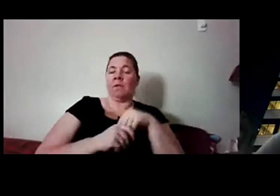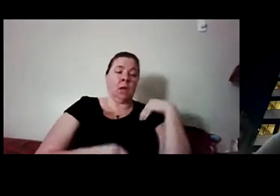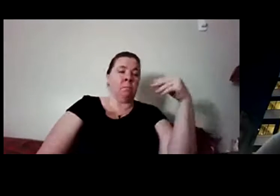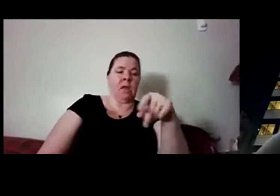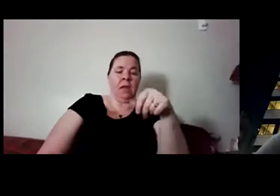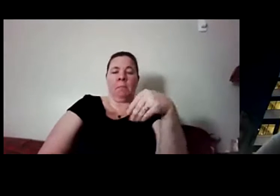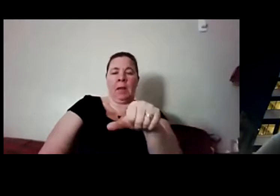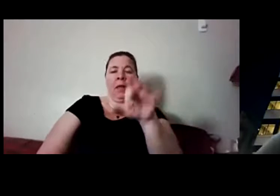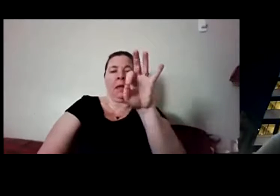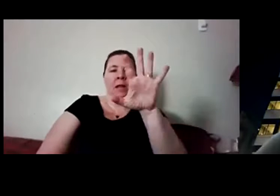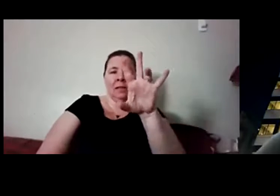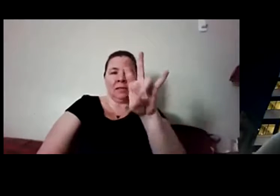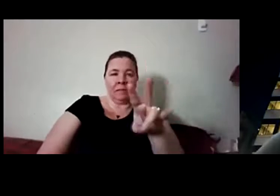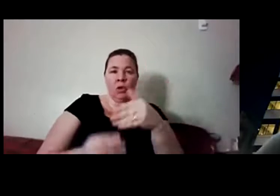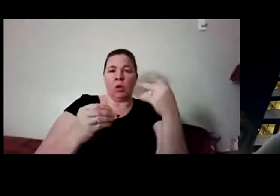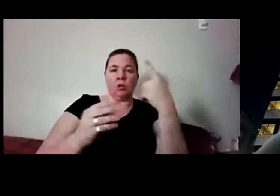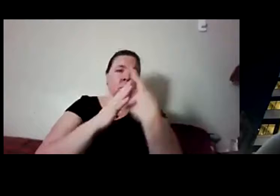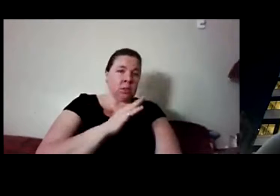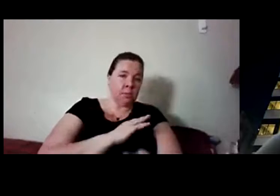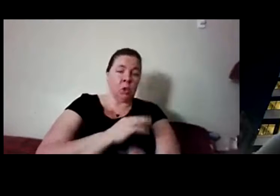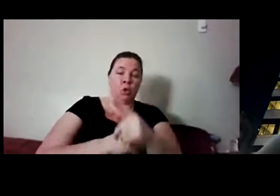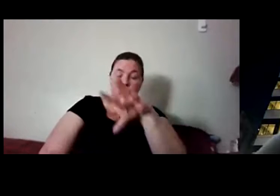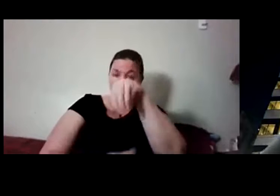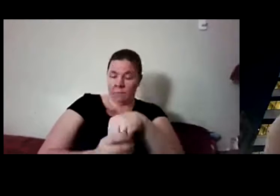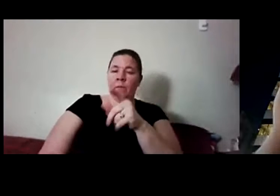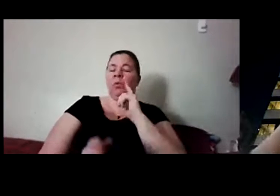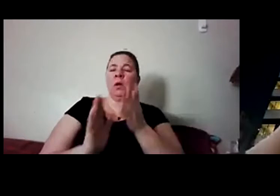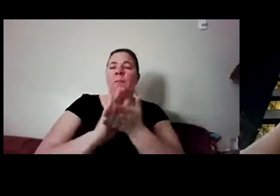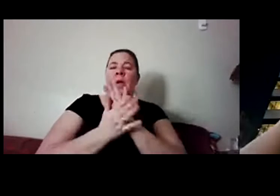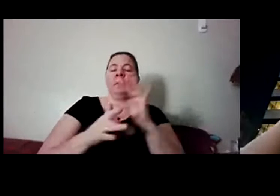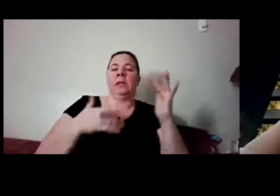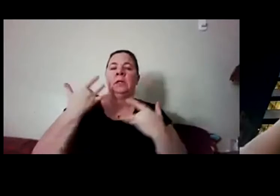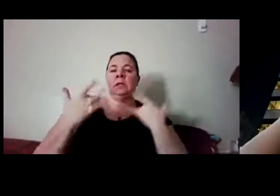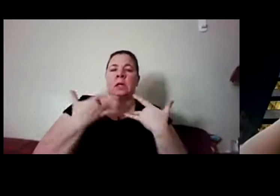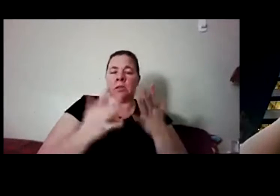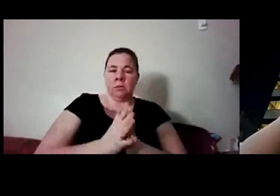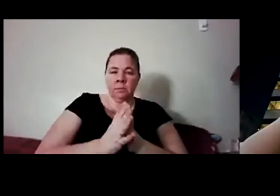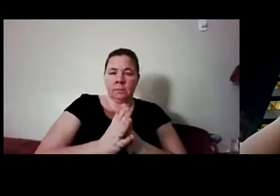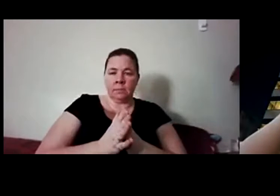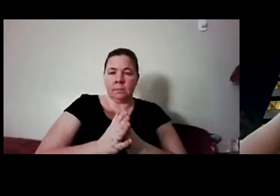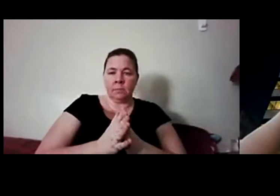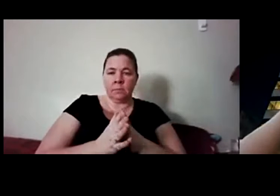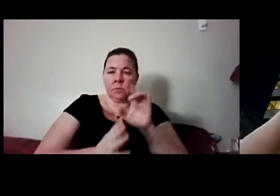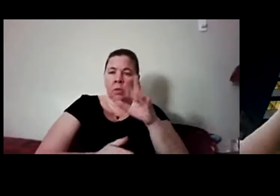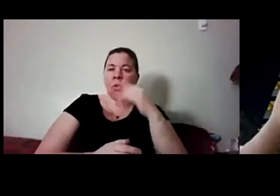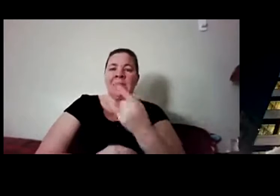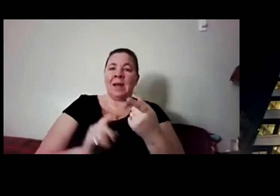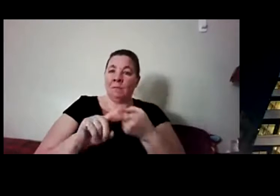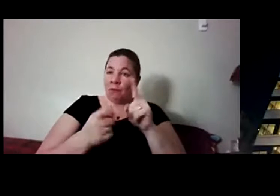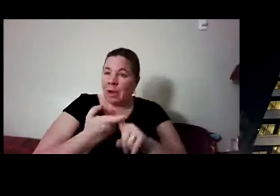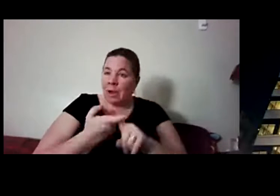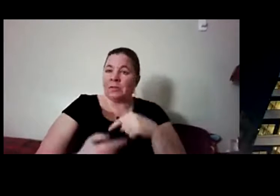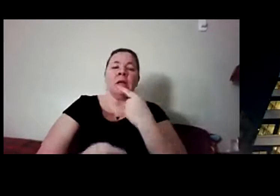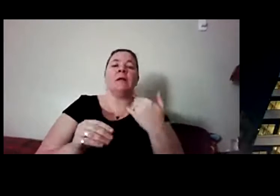$97, and then disappear. When you get involved, you will get excited. And when you get excited, you will tell your friends, you will tell your